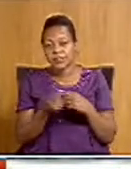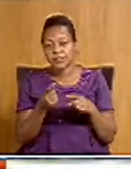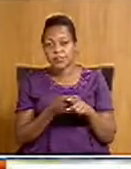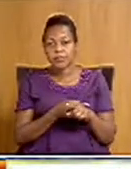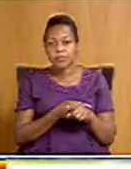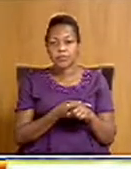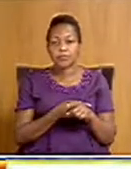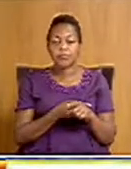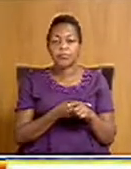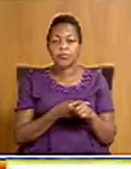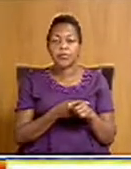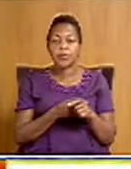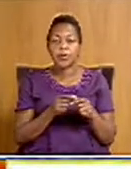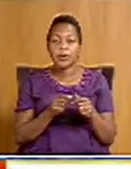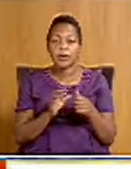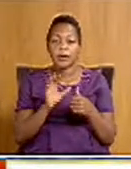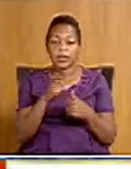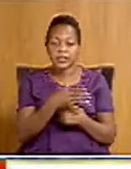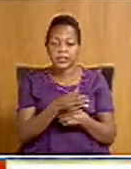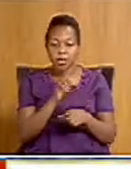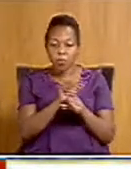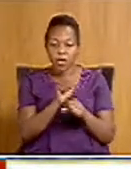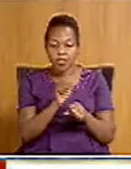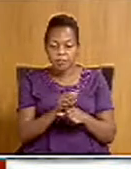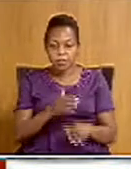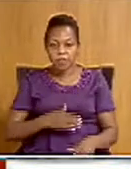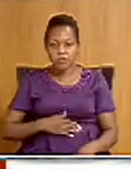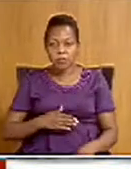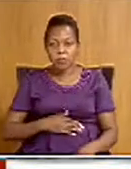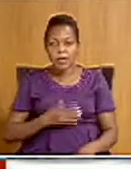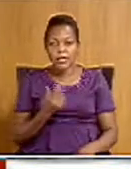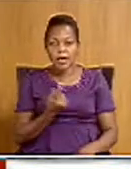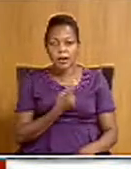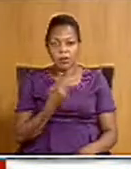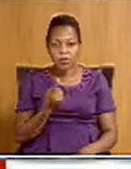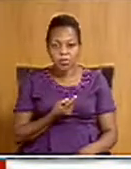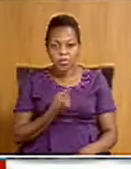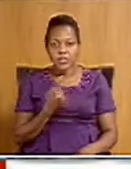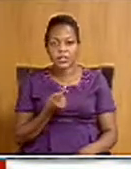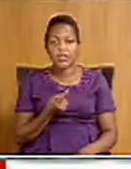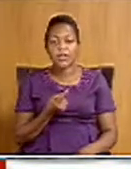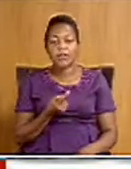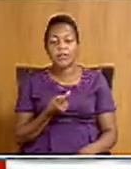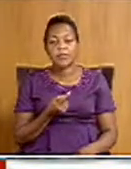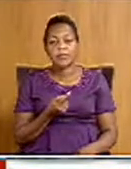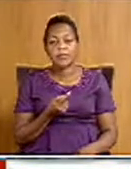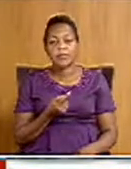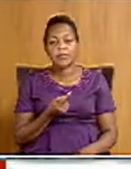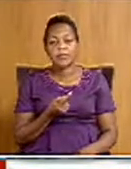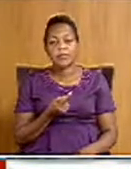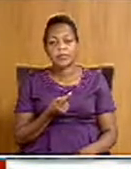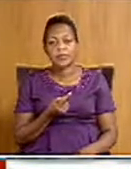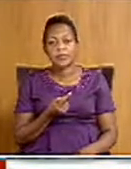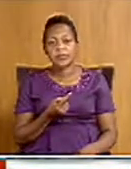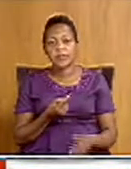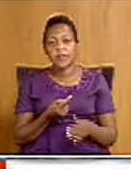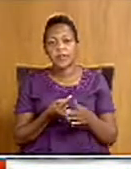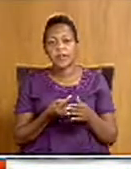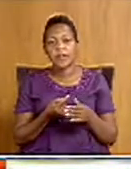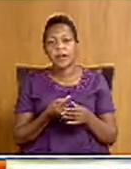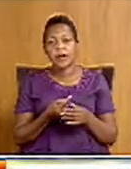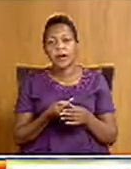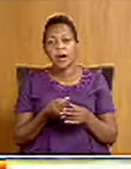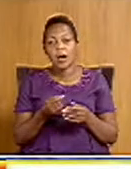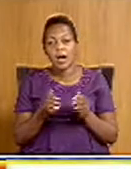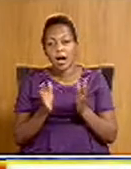traditional culture of only working for the stomach or engaging in an economic colonially